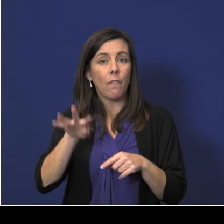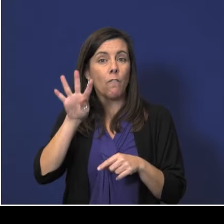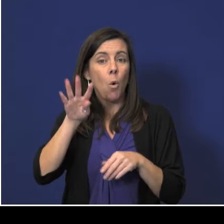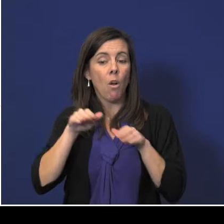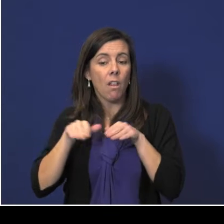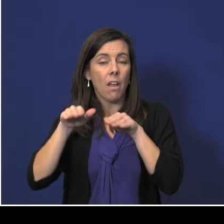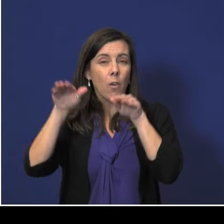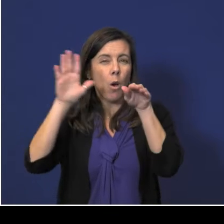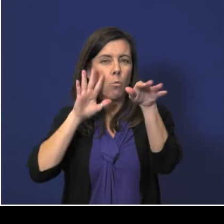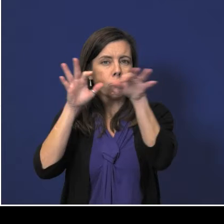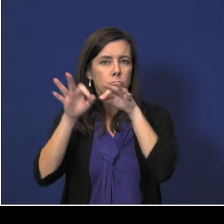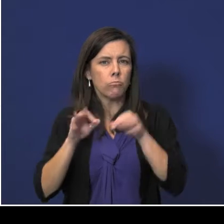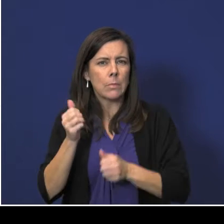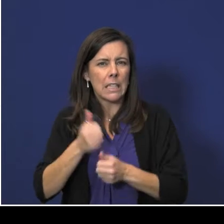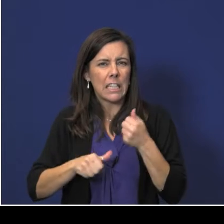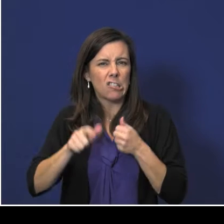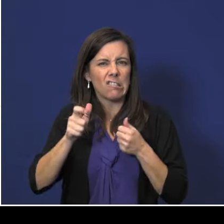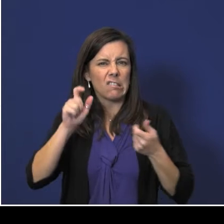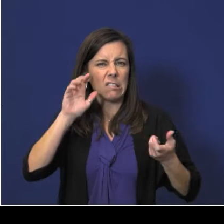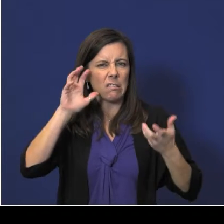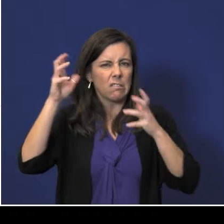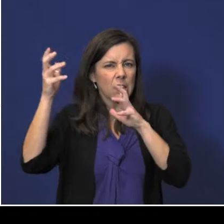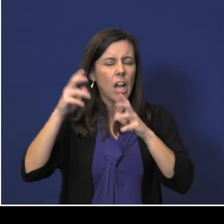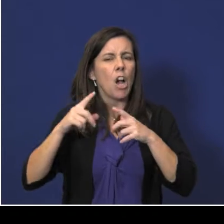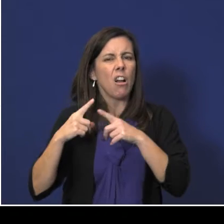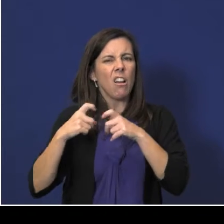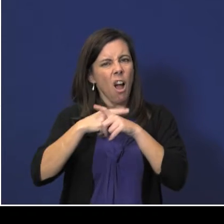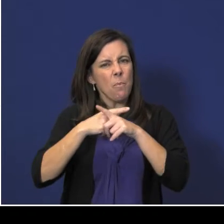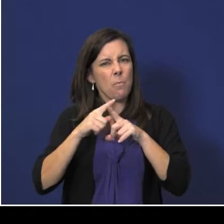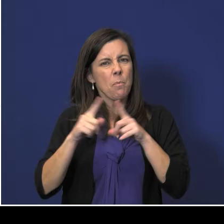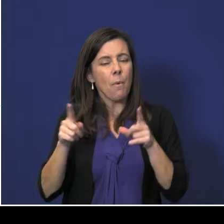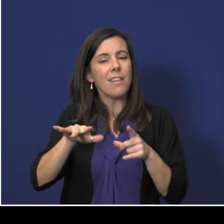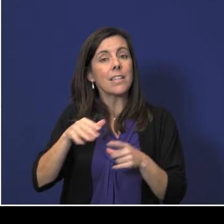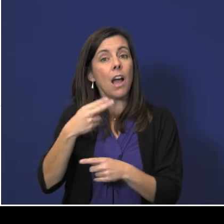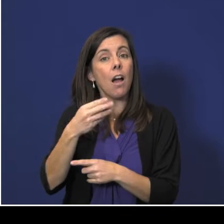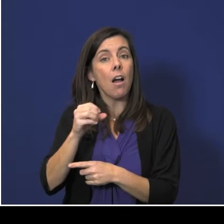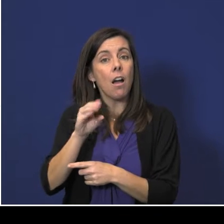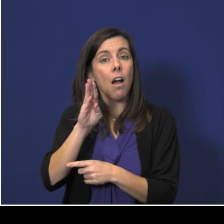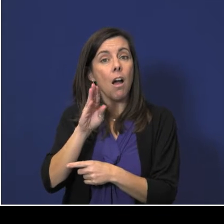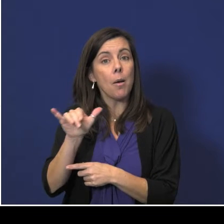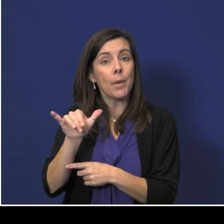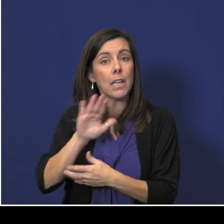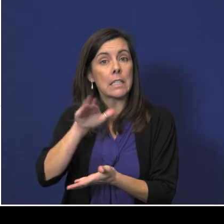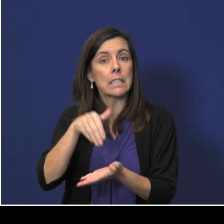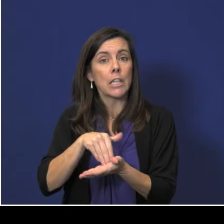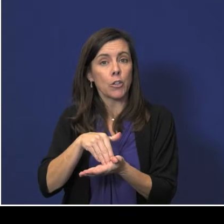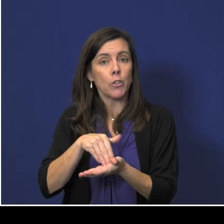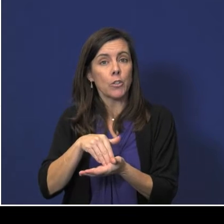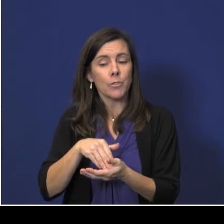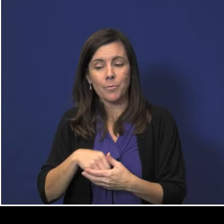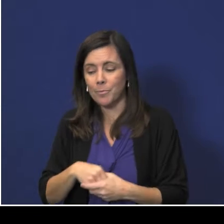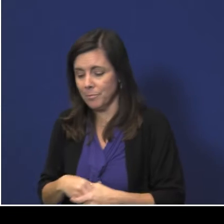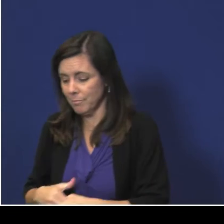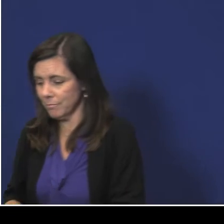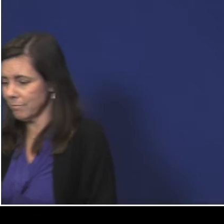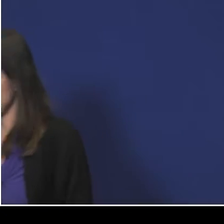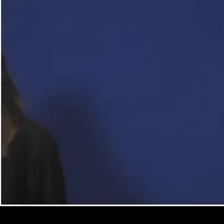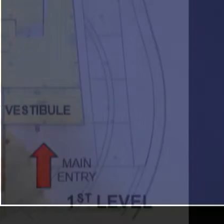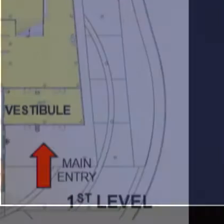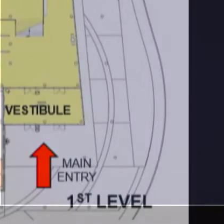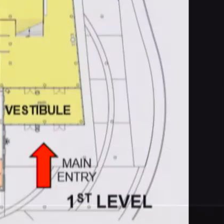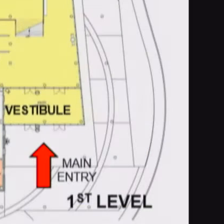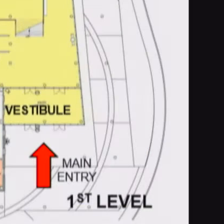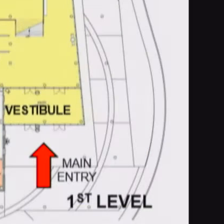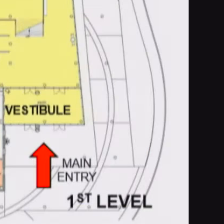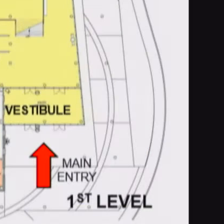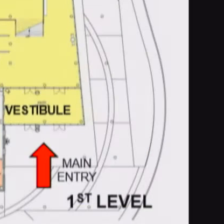through them. It gets a little complicated, but if you think of it almost like a hobby center, so you'll have the main orchestra. The orchestra is kind of in 2 levels. If you can